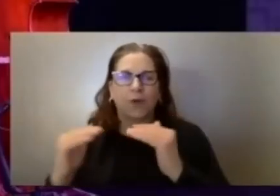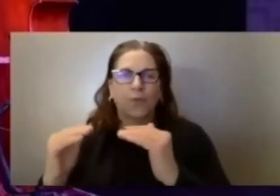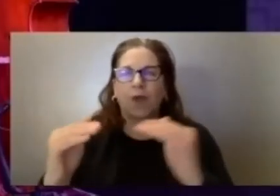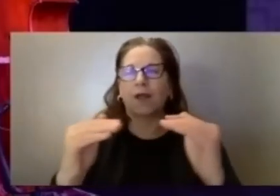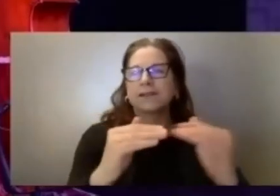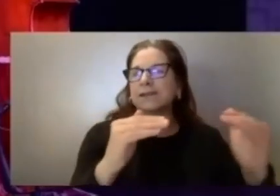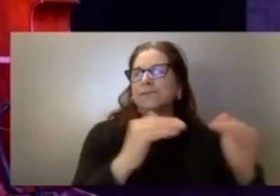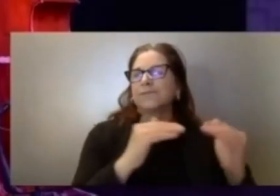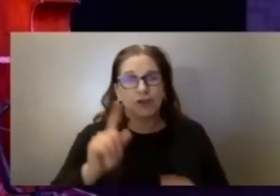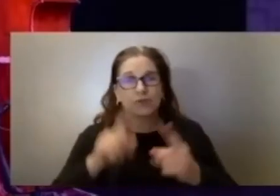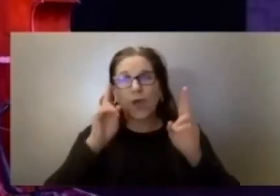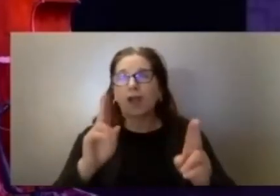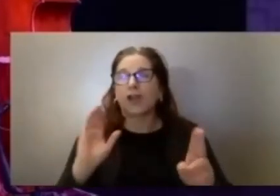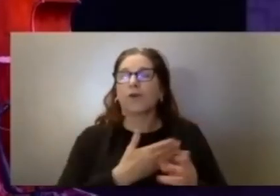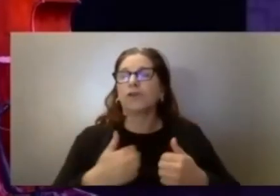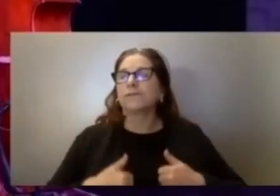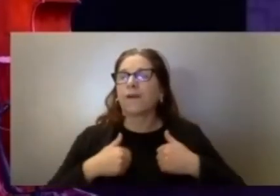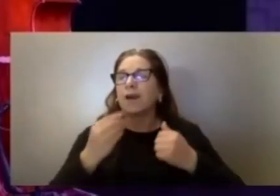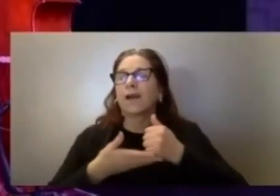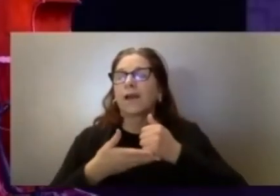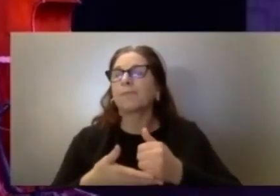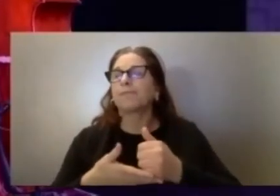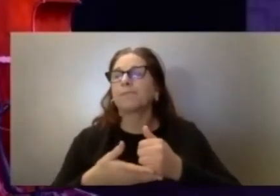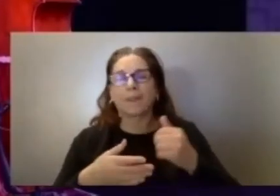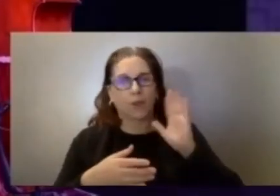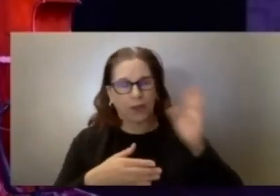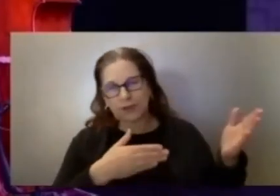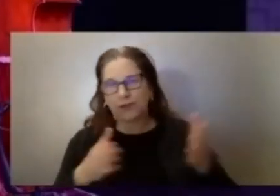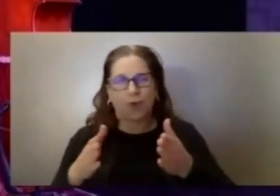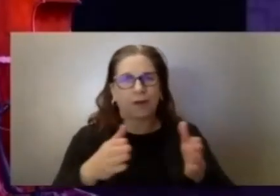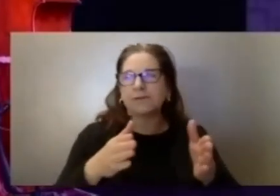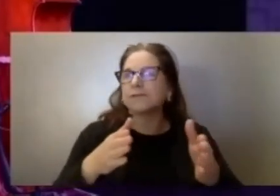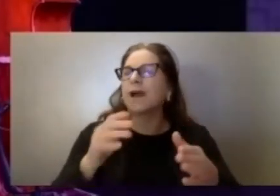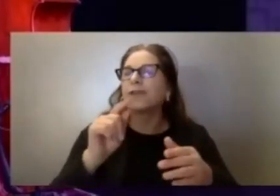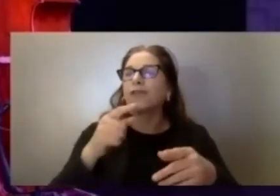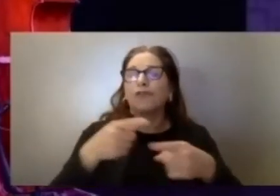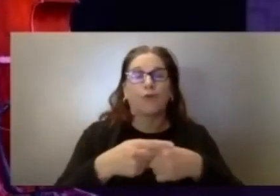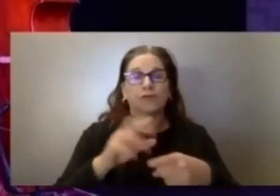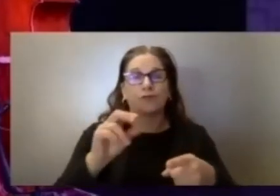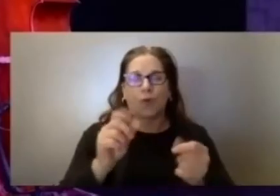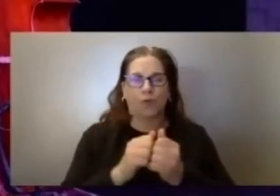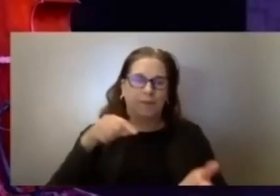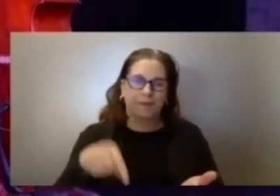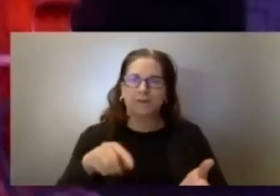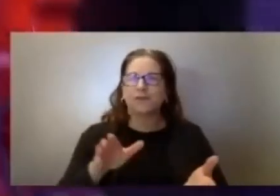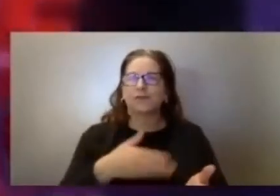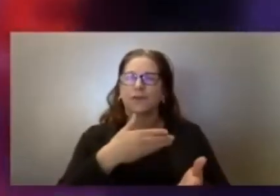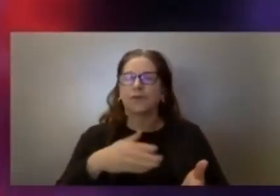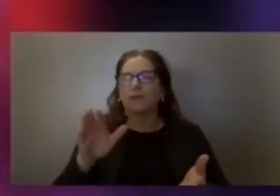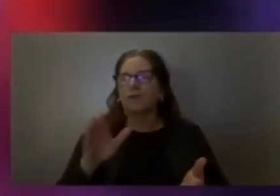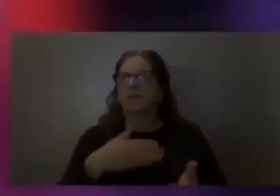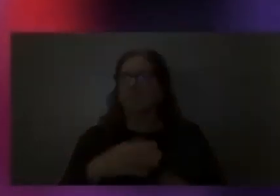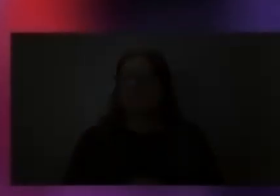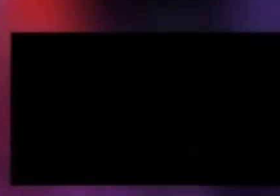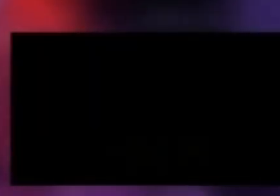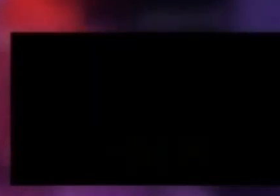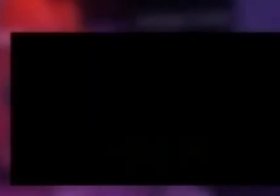equality. To honor our survival and help direct us at the crossroads, this song.